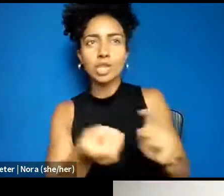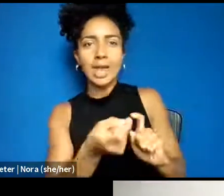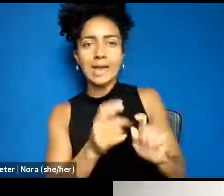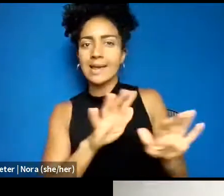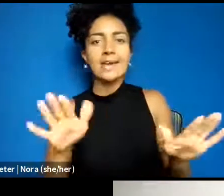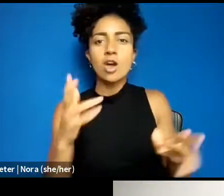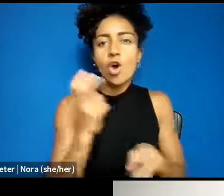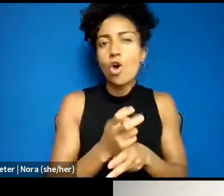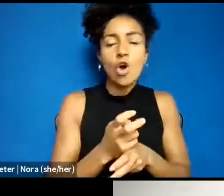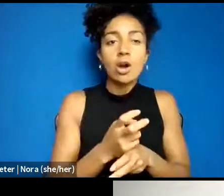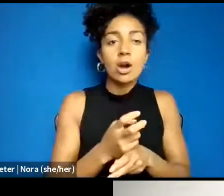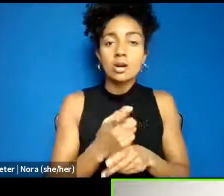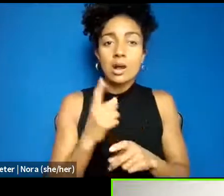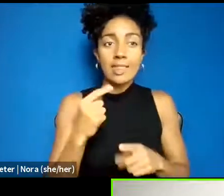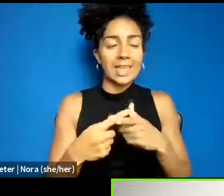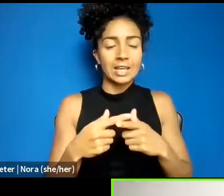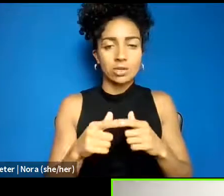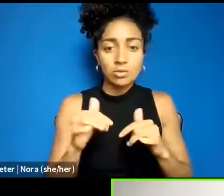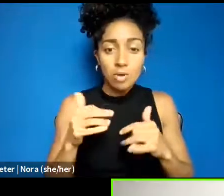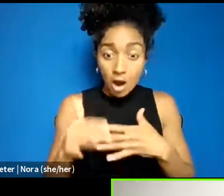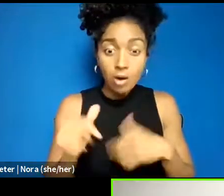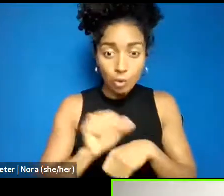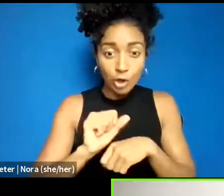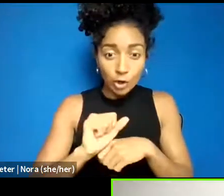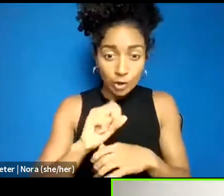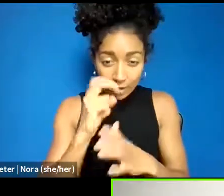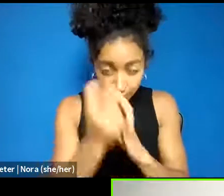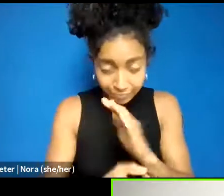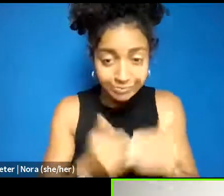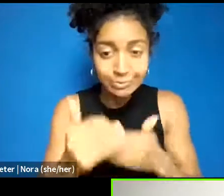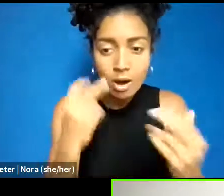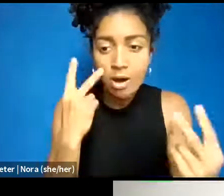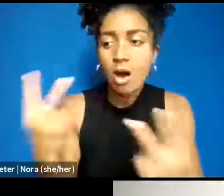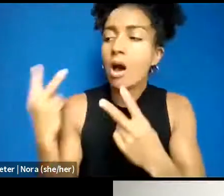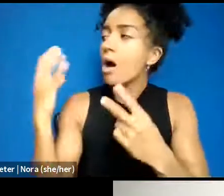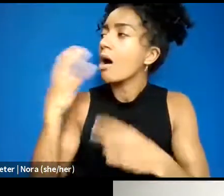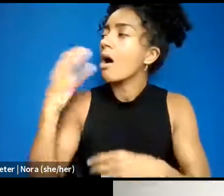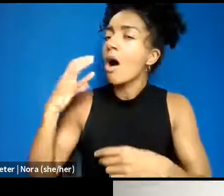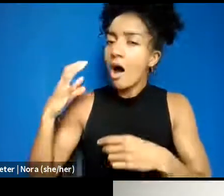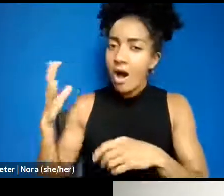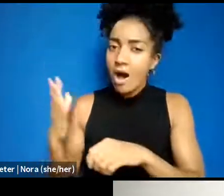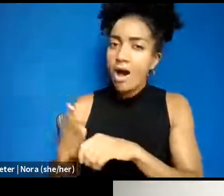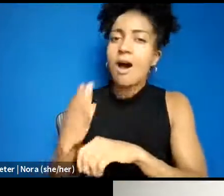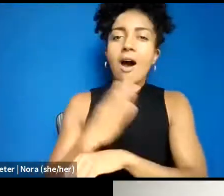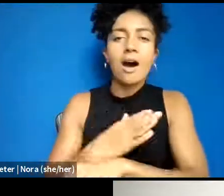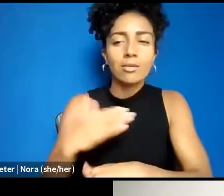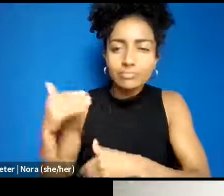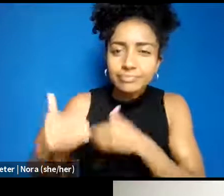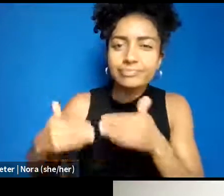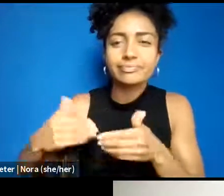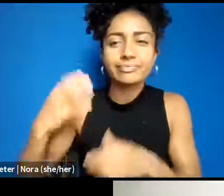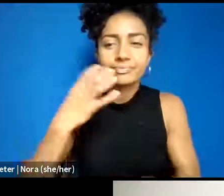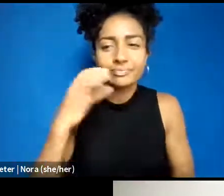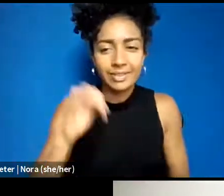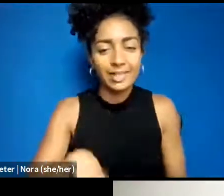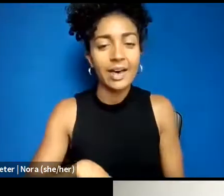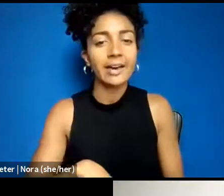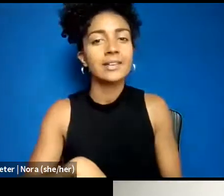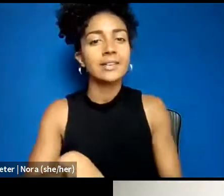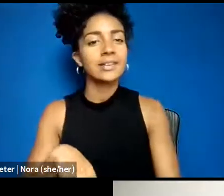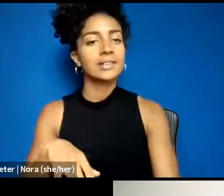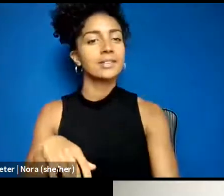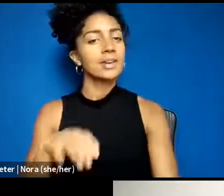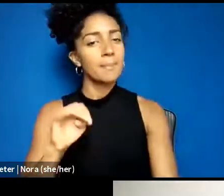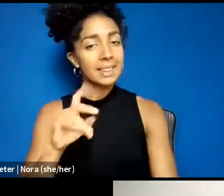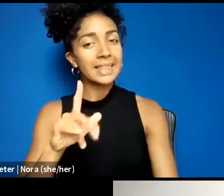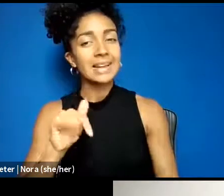collaborate together, etc. Yeah, absolutely. Yeah, and that is a piece of allyship, is you don't always know. You don't always know what your impact is going to